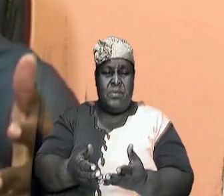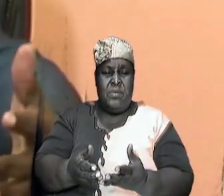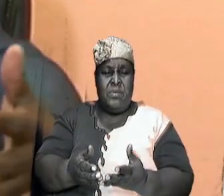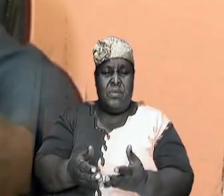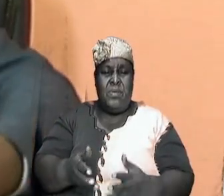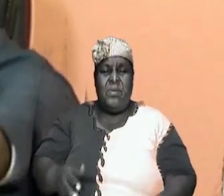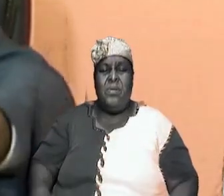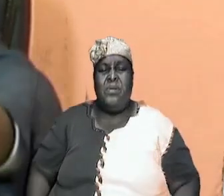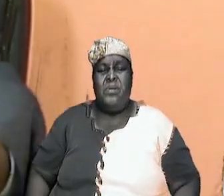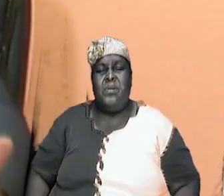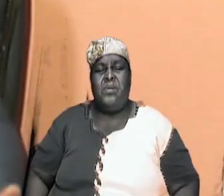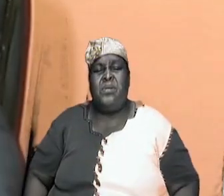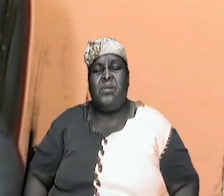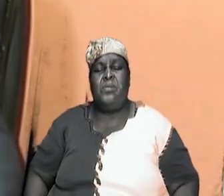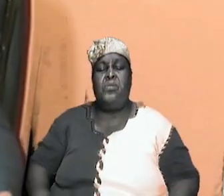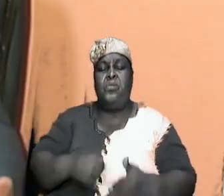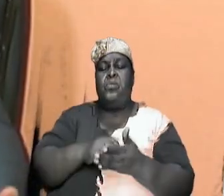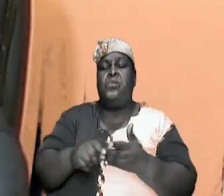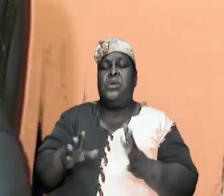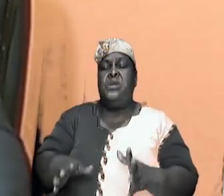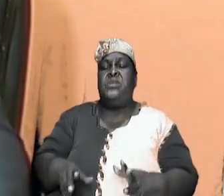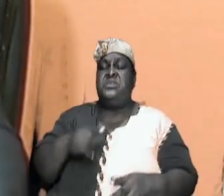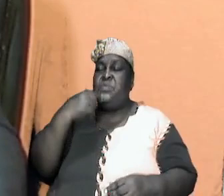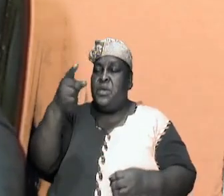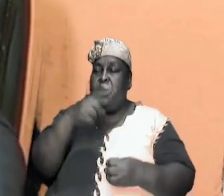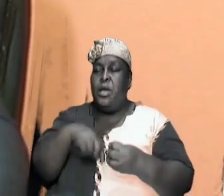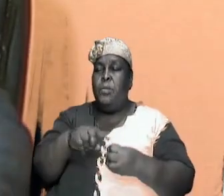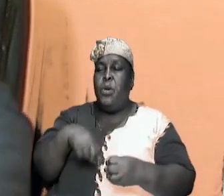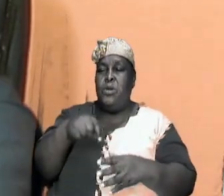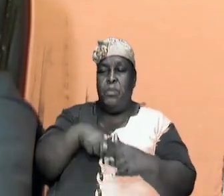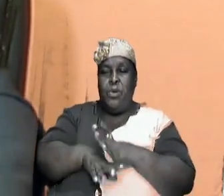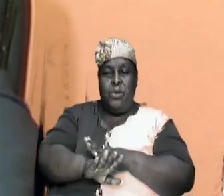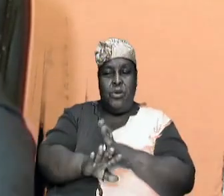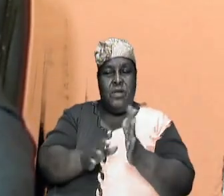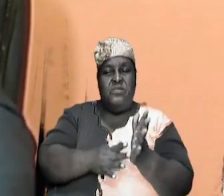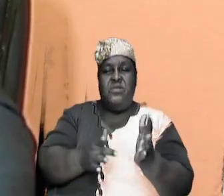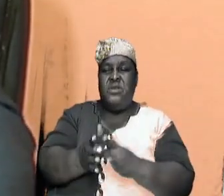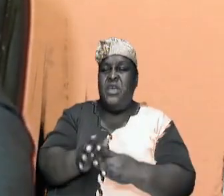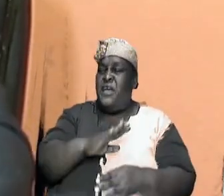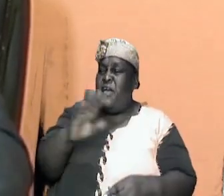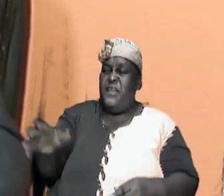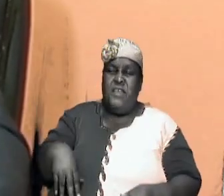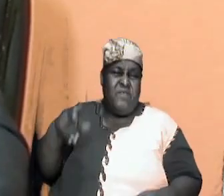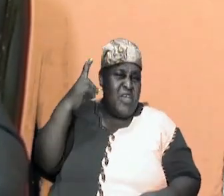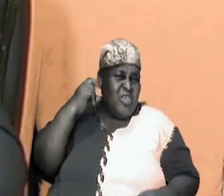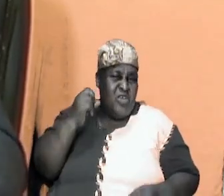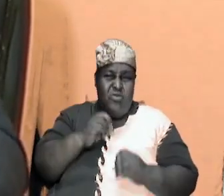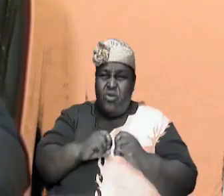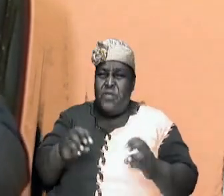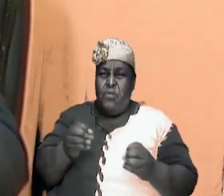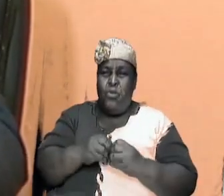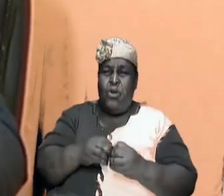you know, the writer spoke about his birth, and then we didn't hear anything more about him